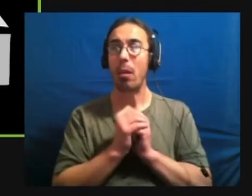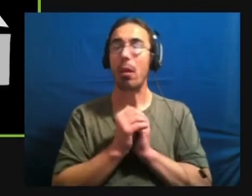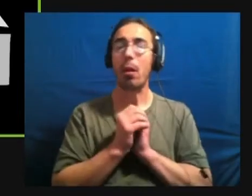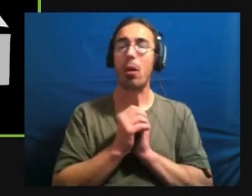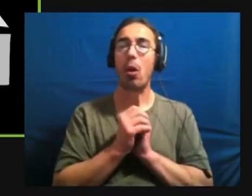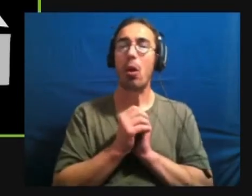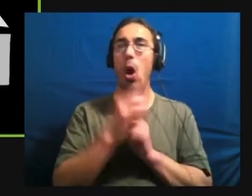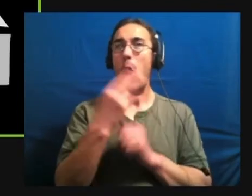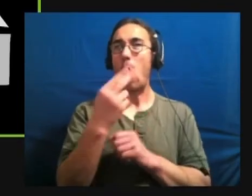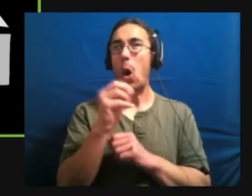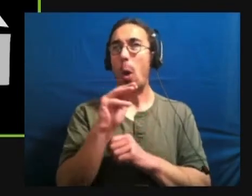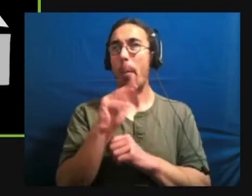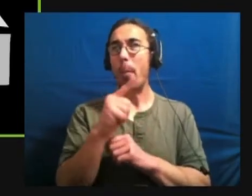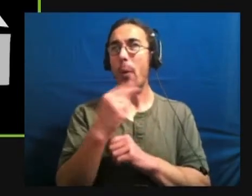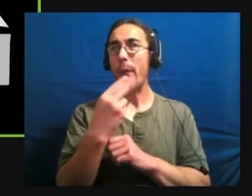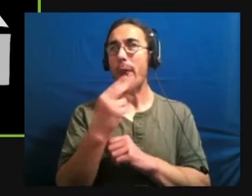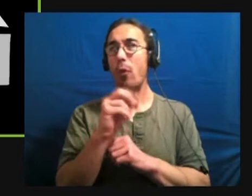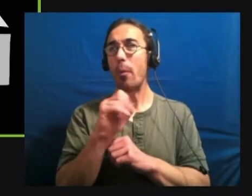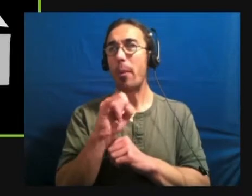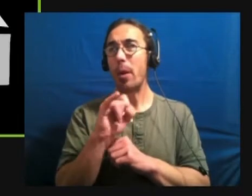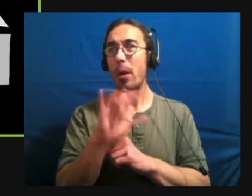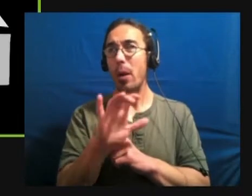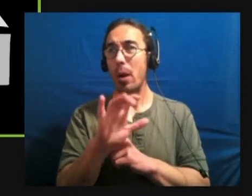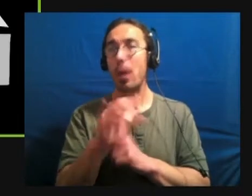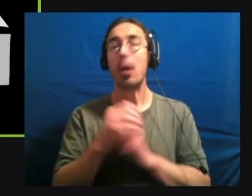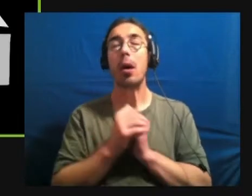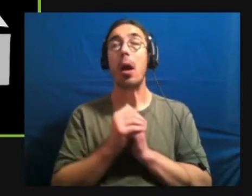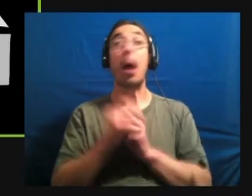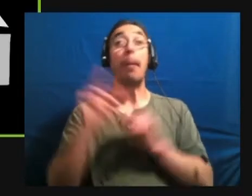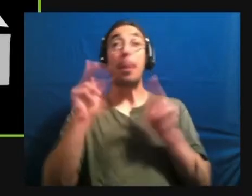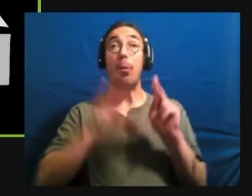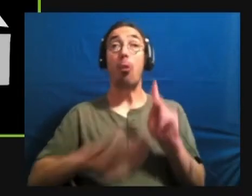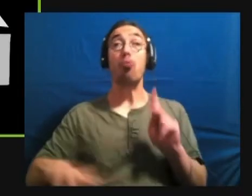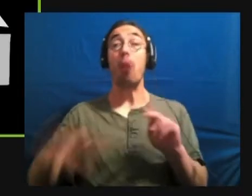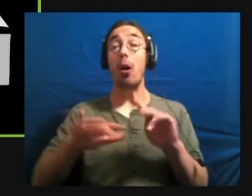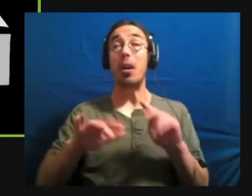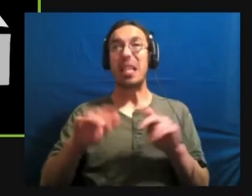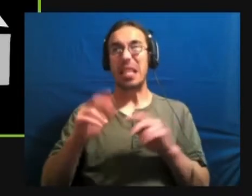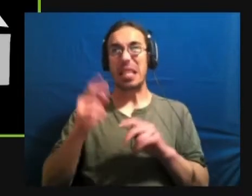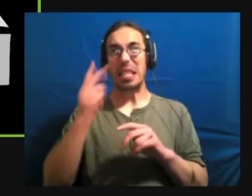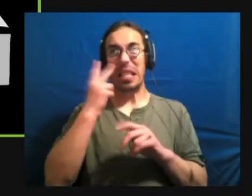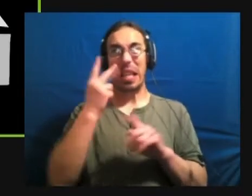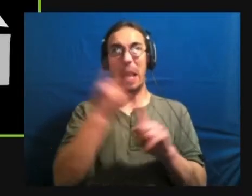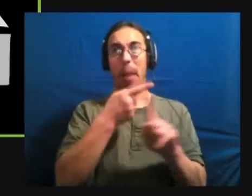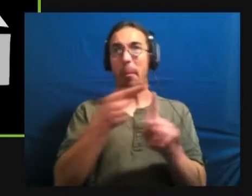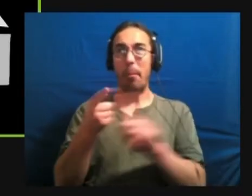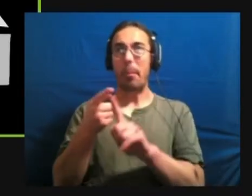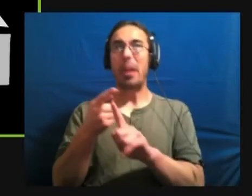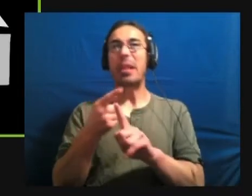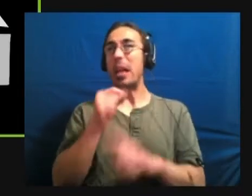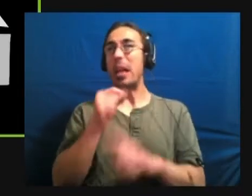the people around them might see them as not Christian, or